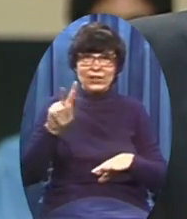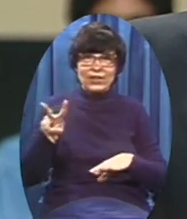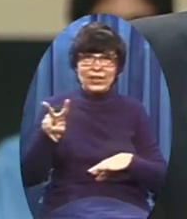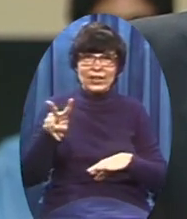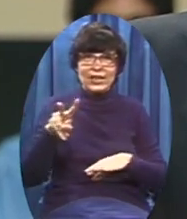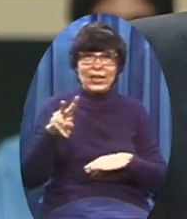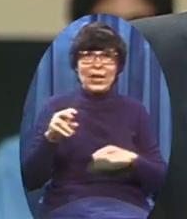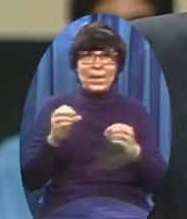my money.